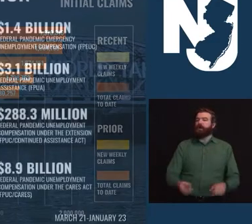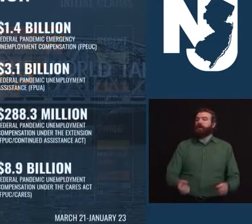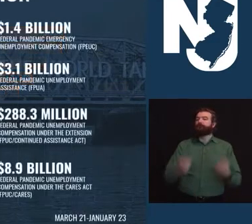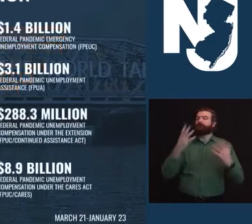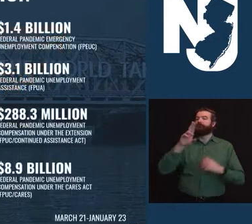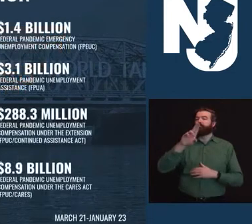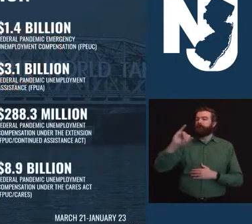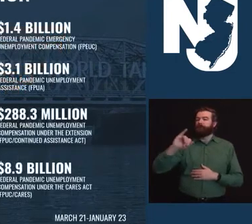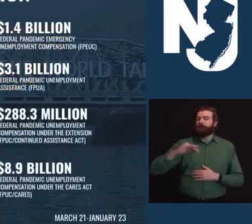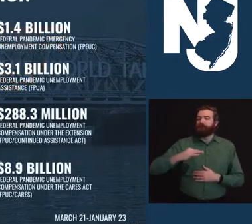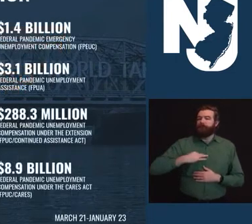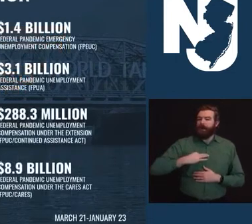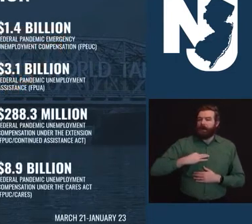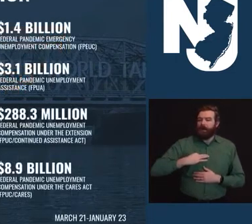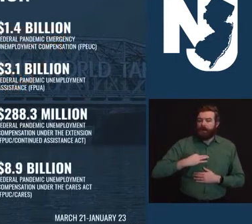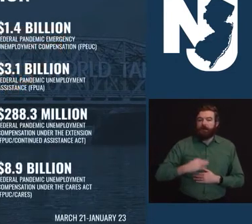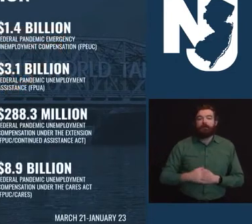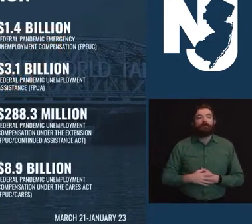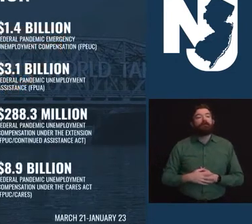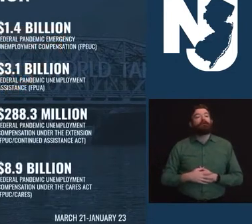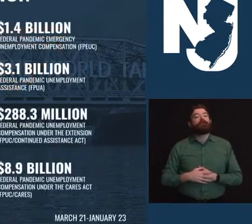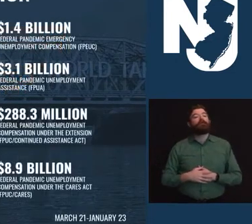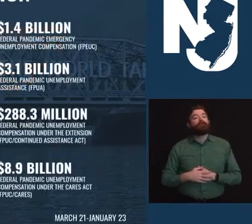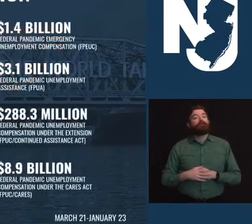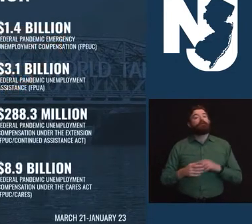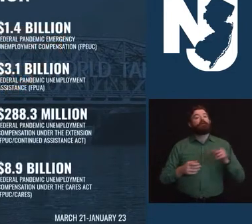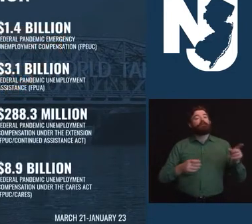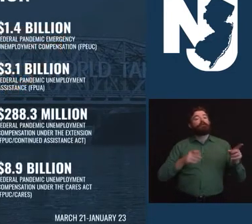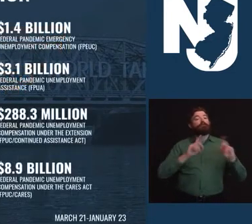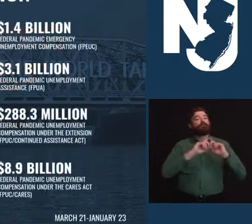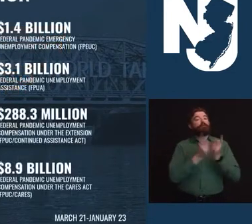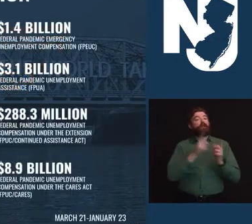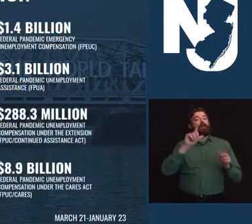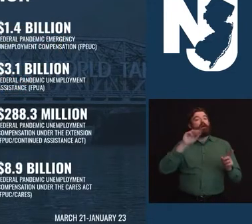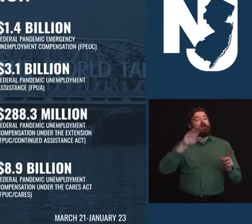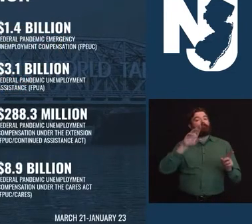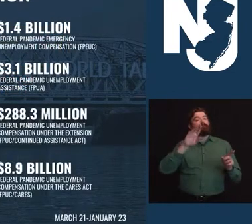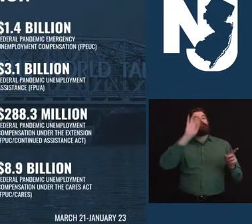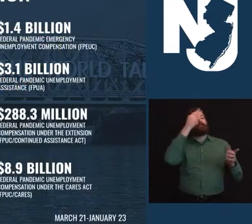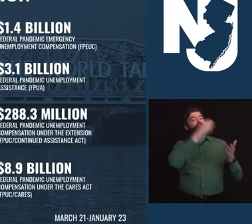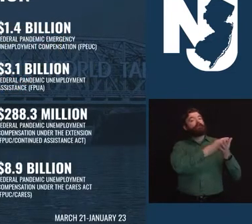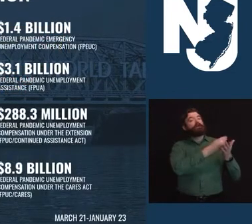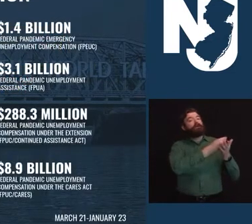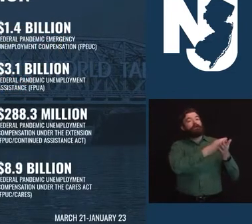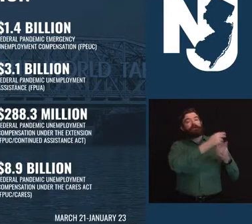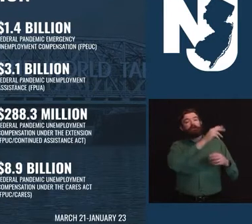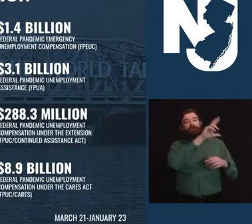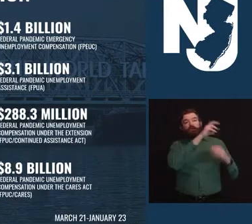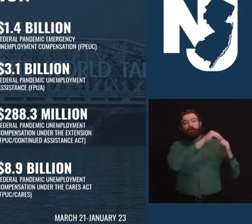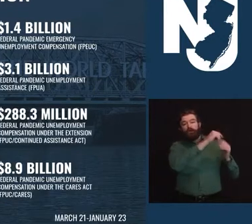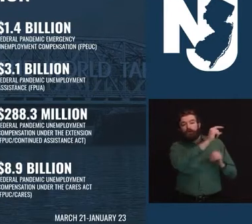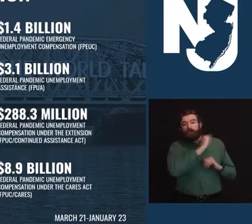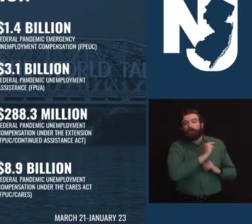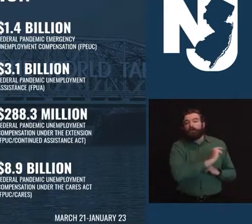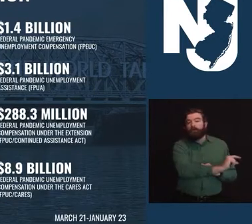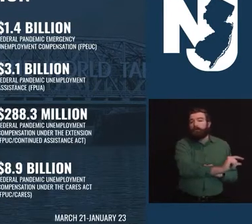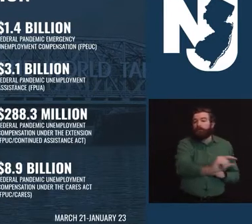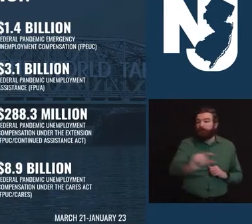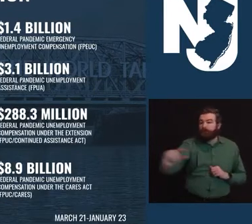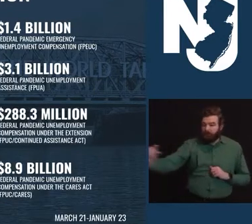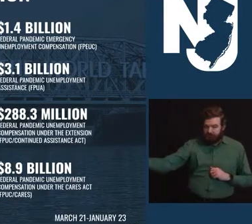the department oversaw the distribution of the third week of the federally provided $300 supplemental payment to